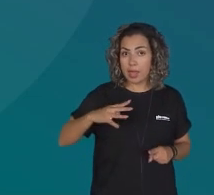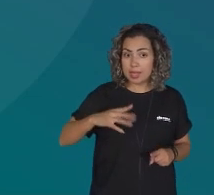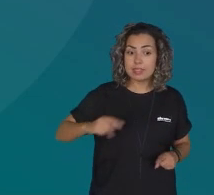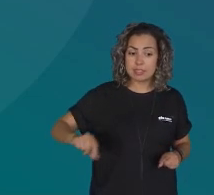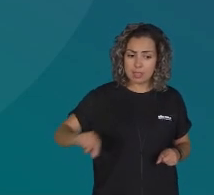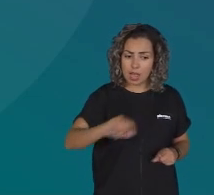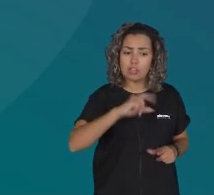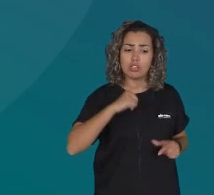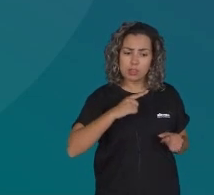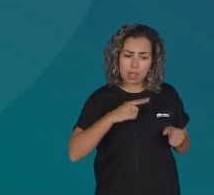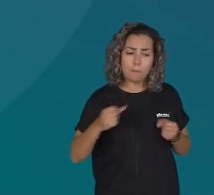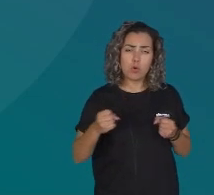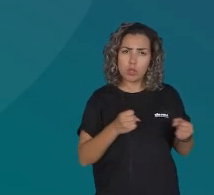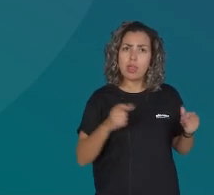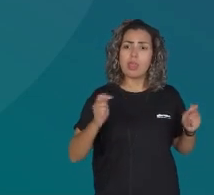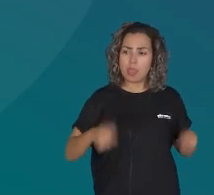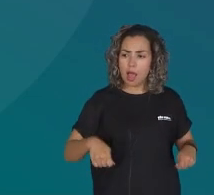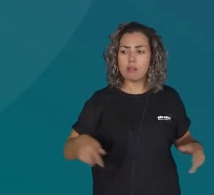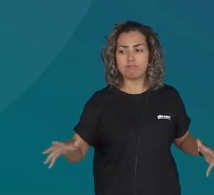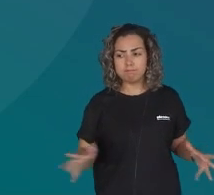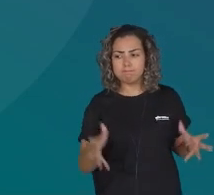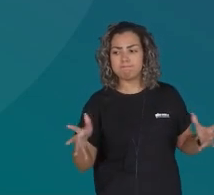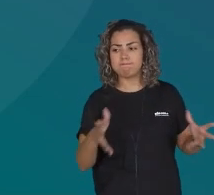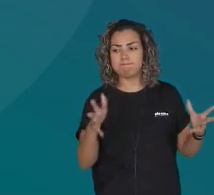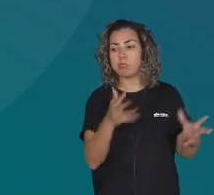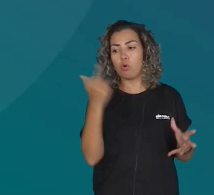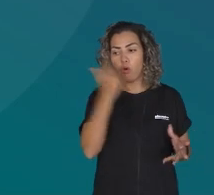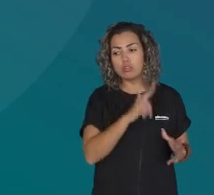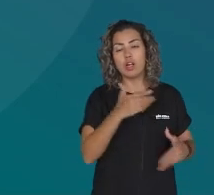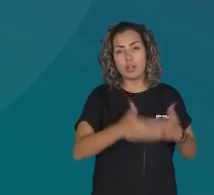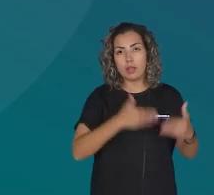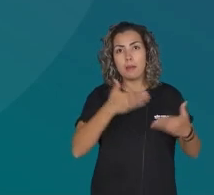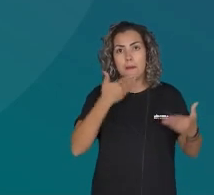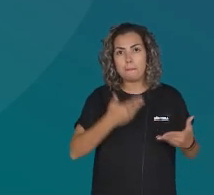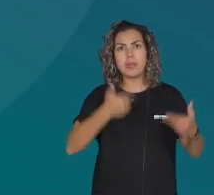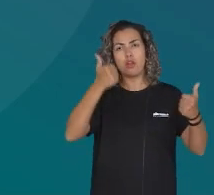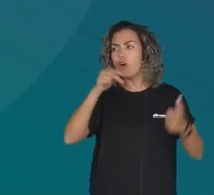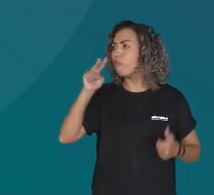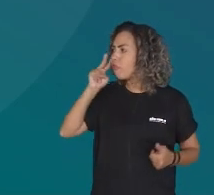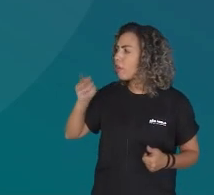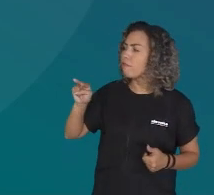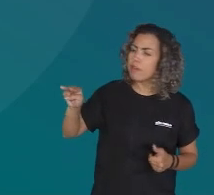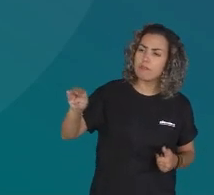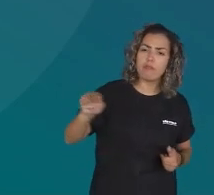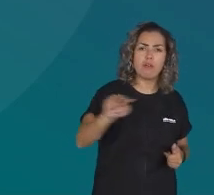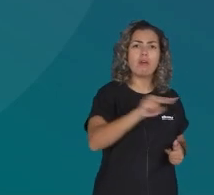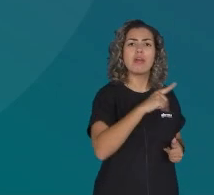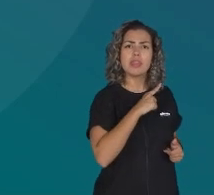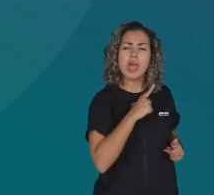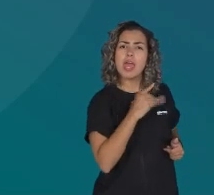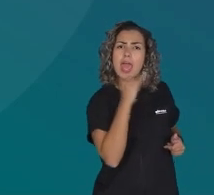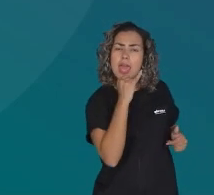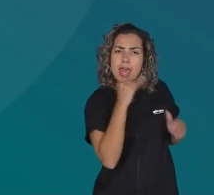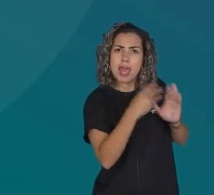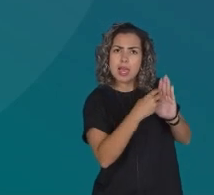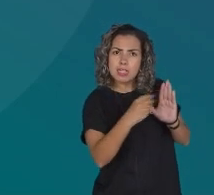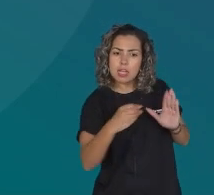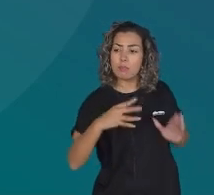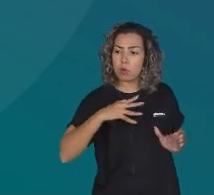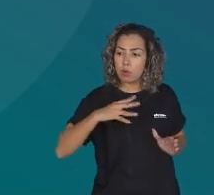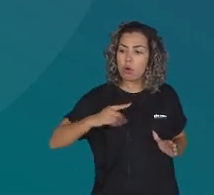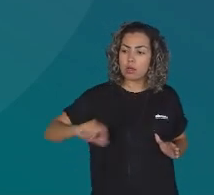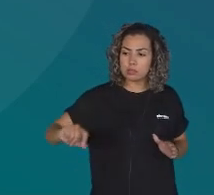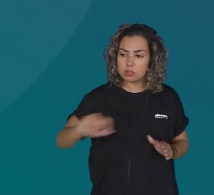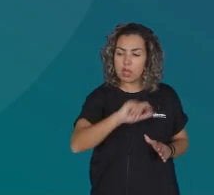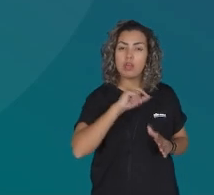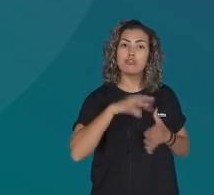to improve the situation, and we see many, many examples where actually cities take a lead in addressing global problems. So we're